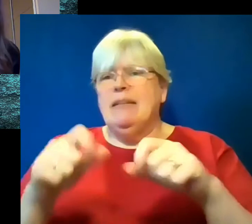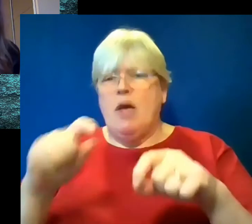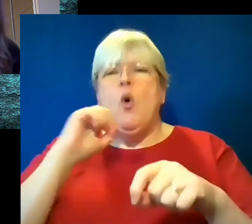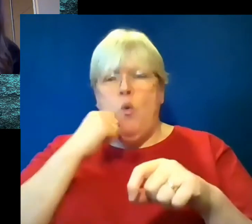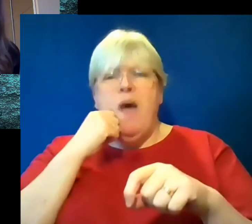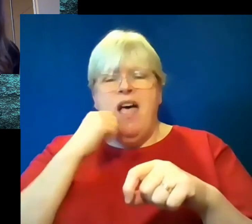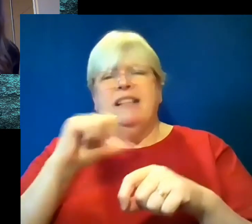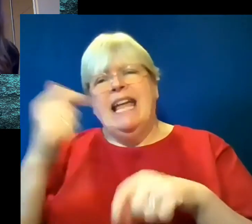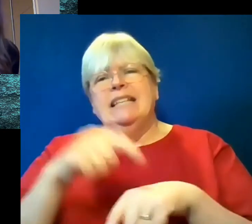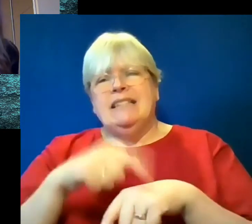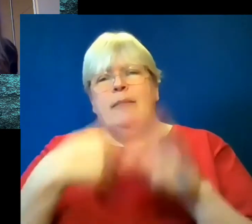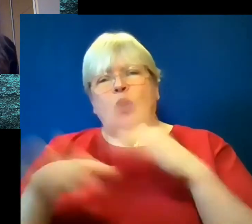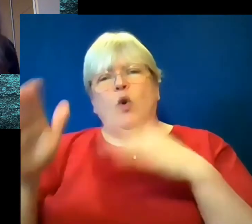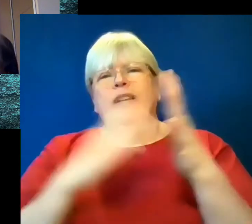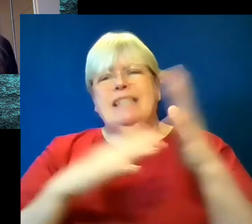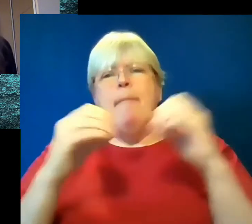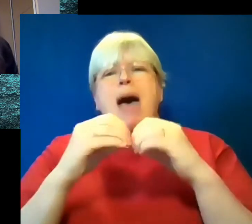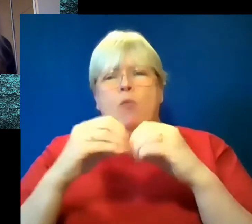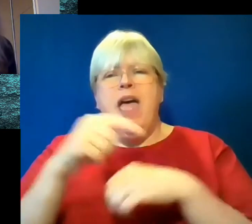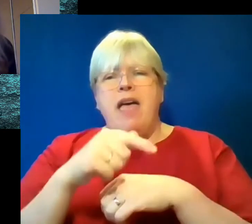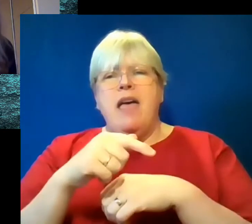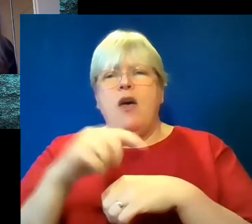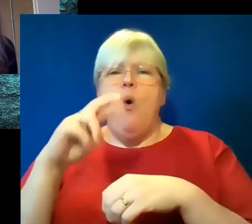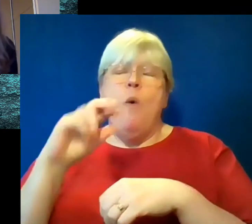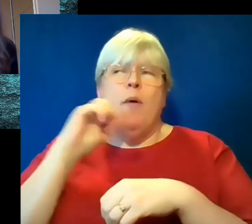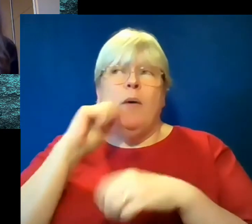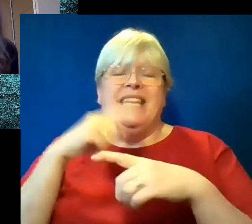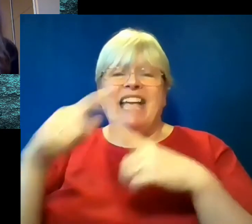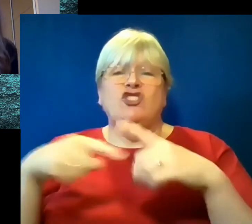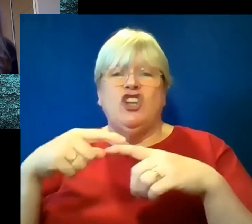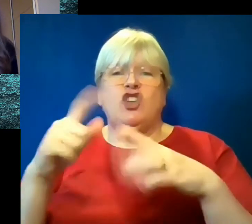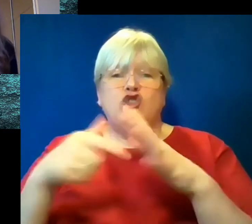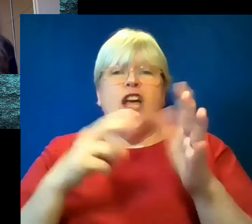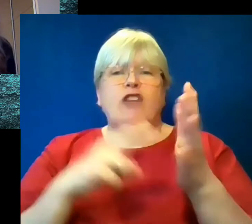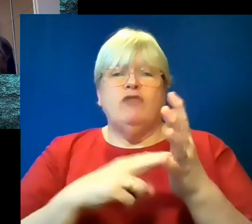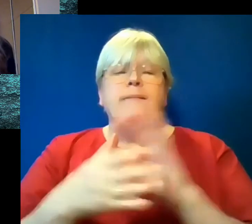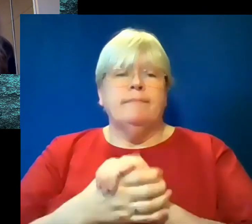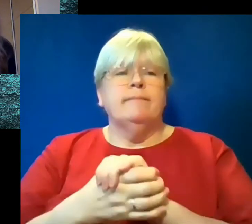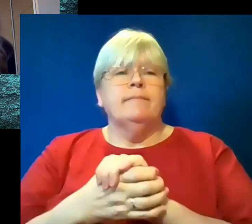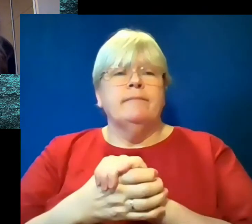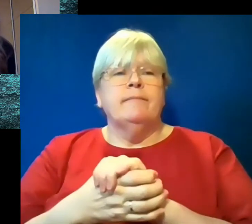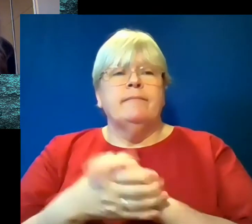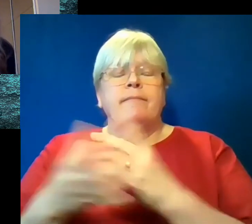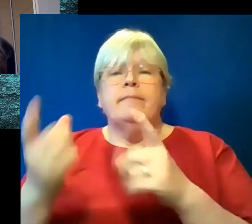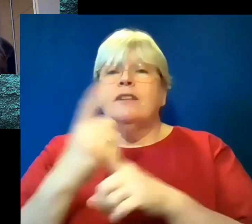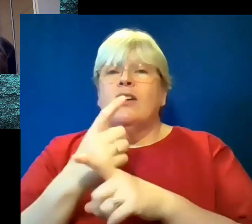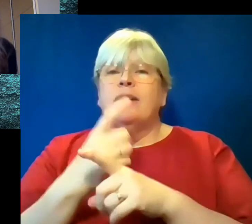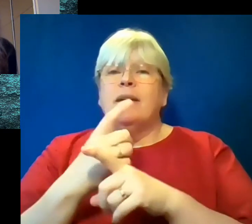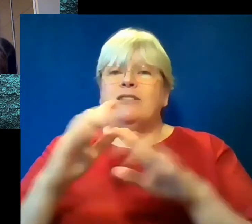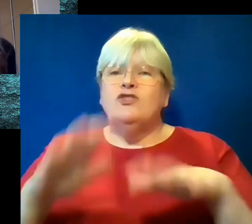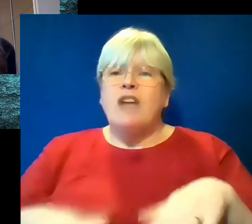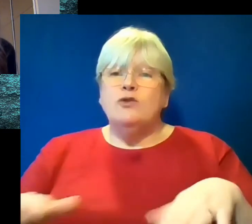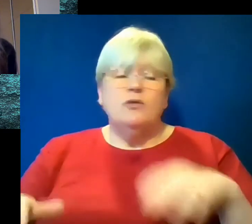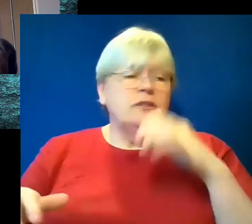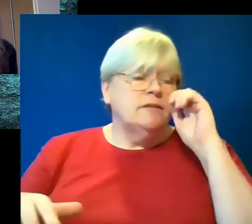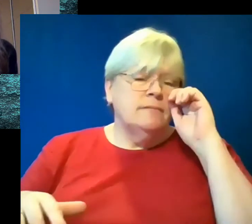am next back in Zimbabwe, which I hope will be maybe next January. So talking of childhood, Sam,